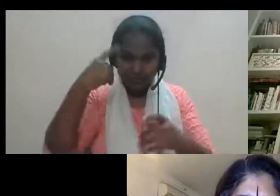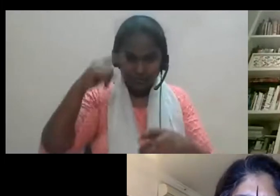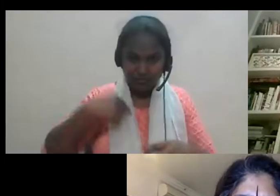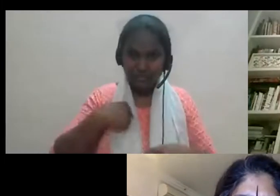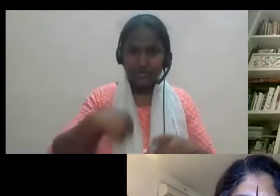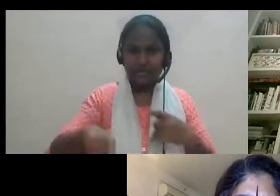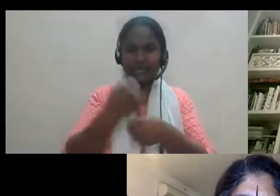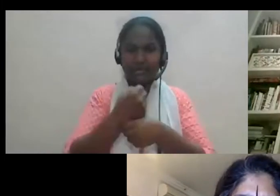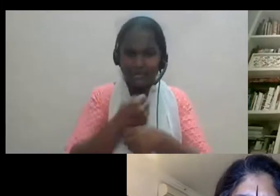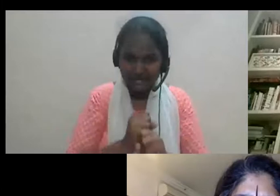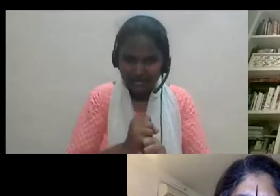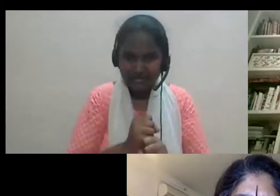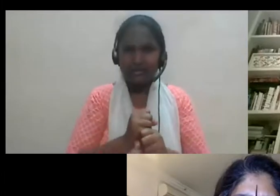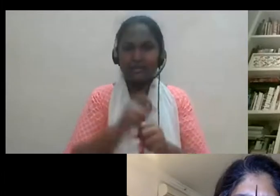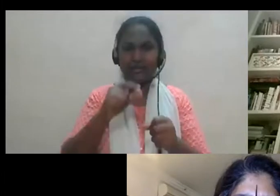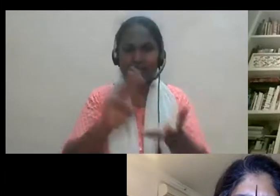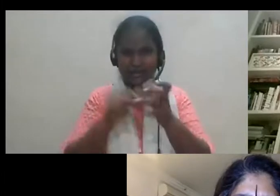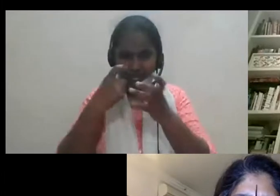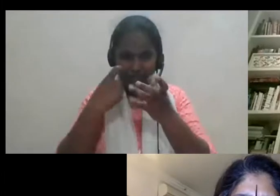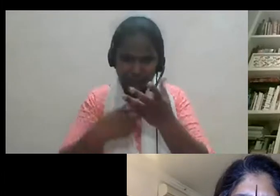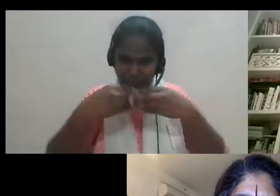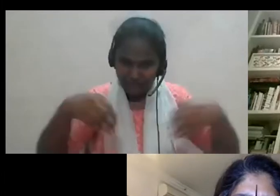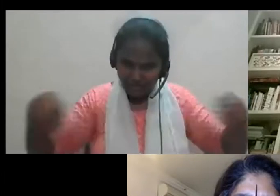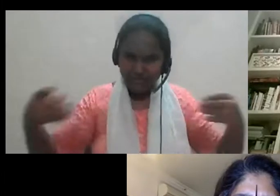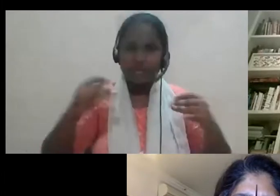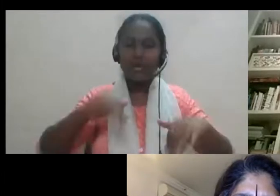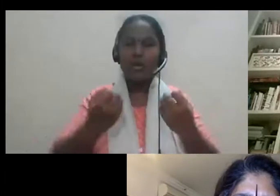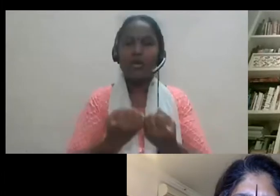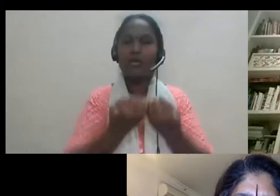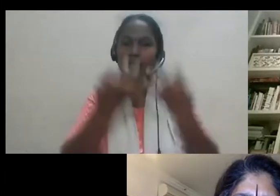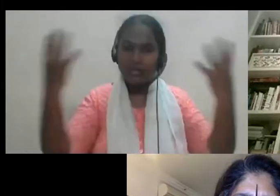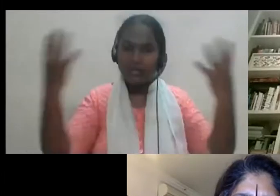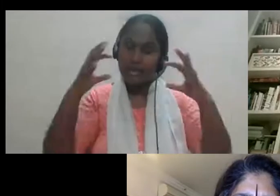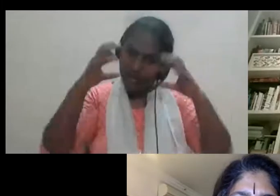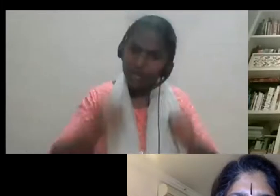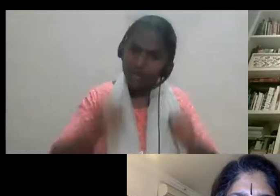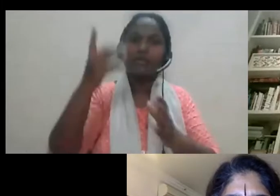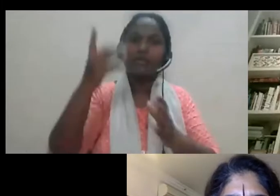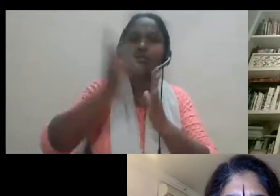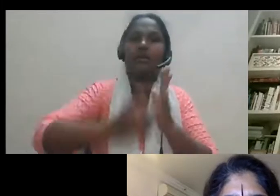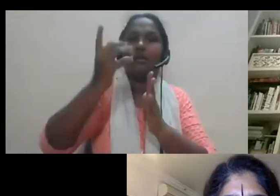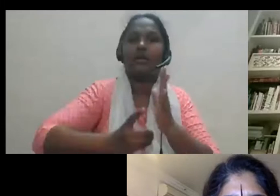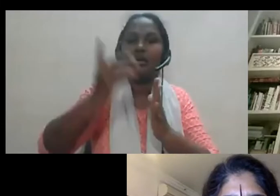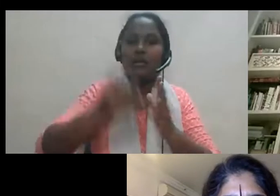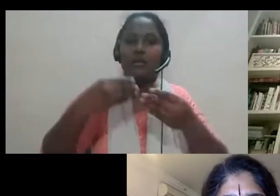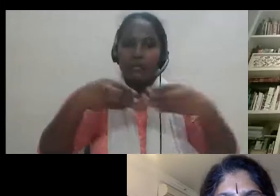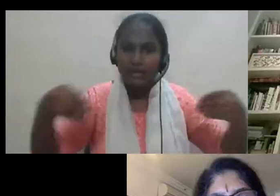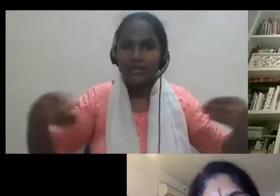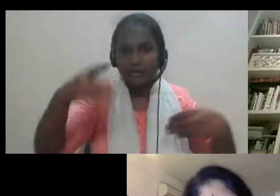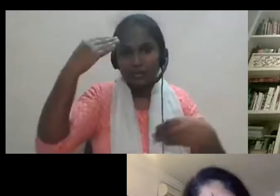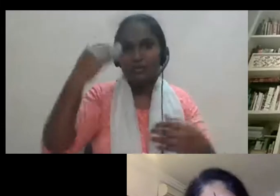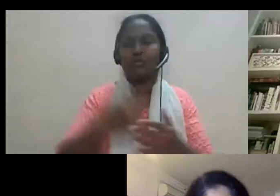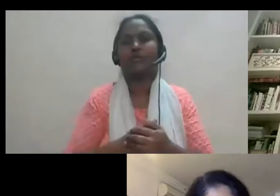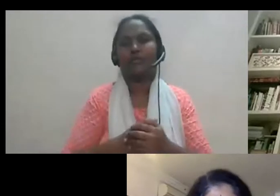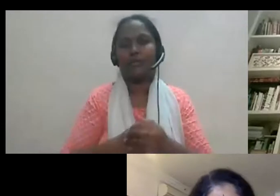when we create these pedagogical materials, is how many people actually download the materials, you know, and